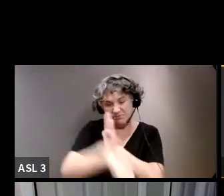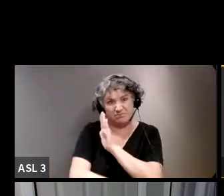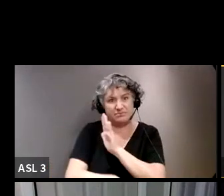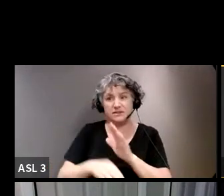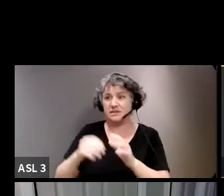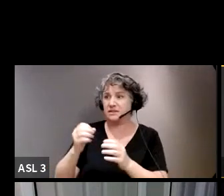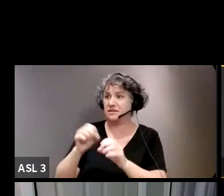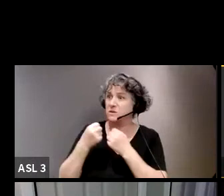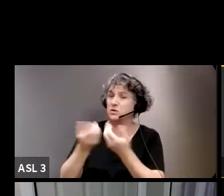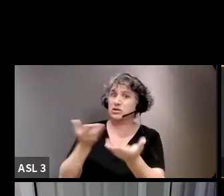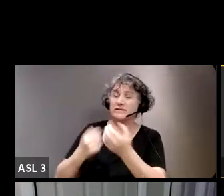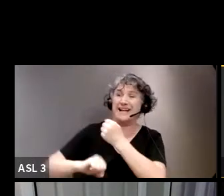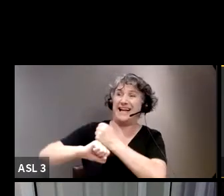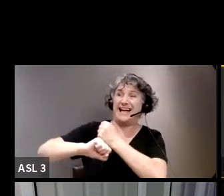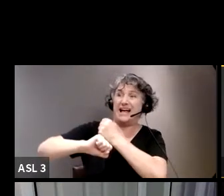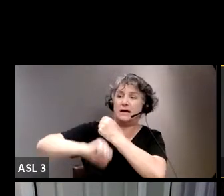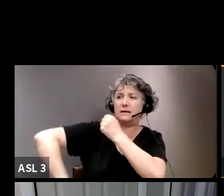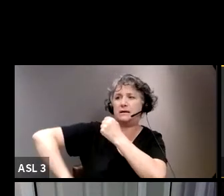social services